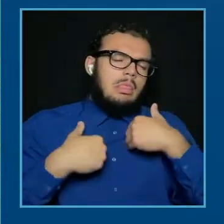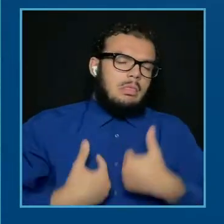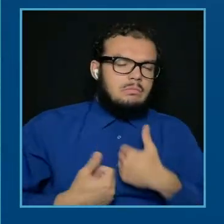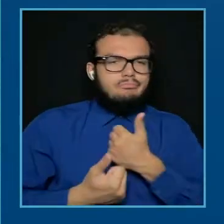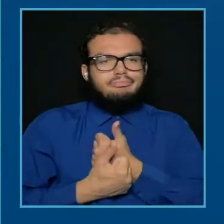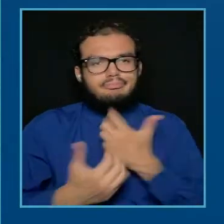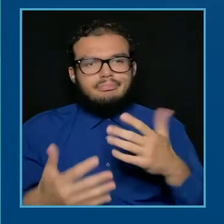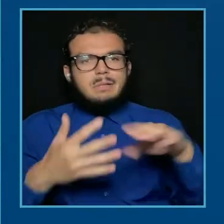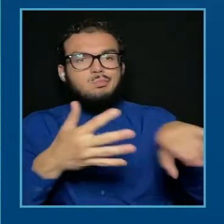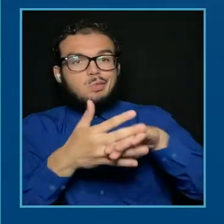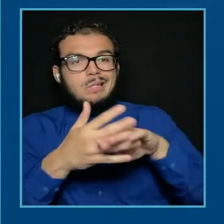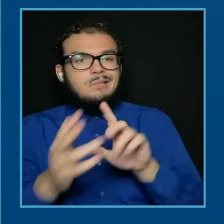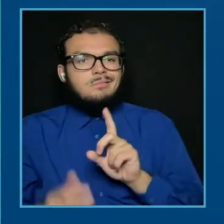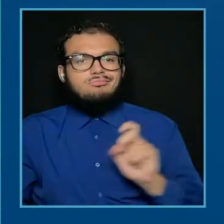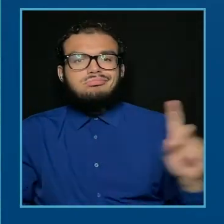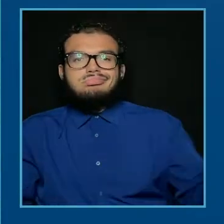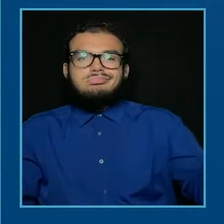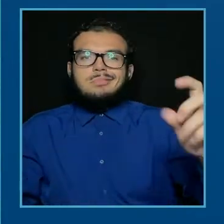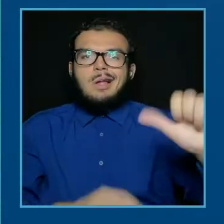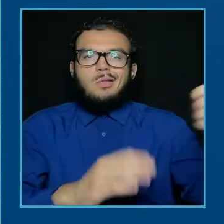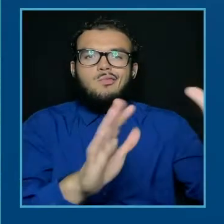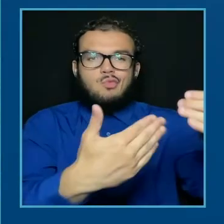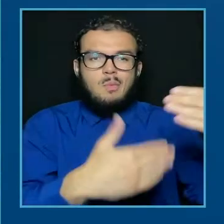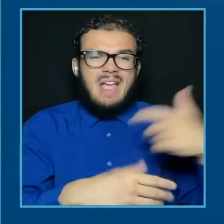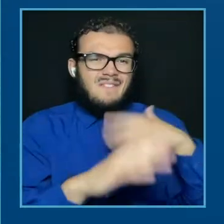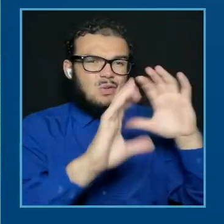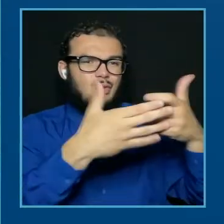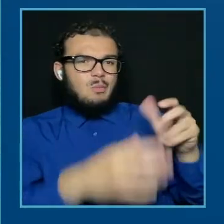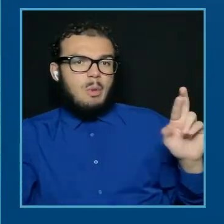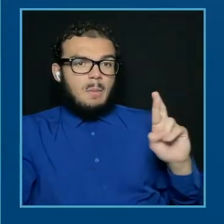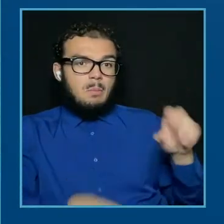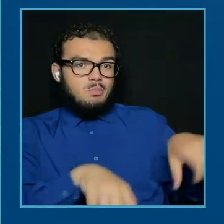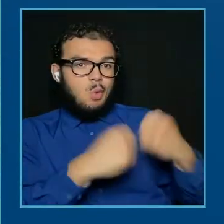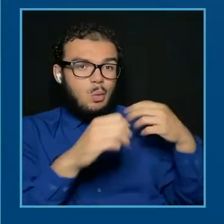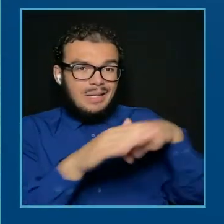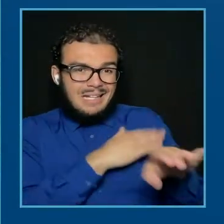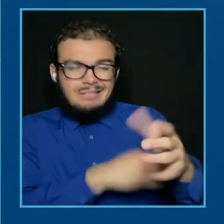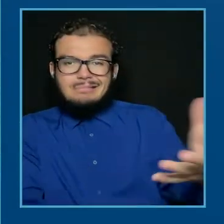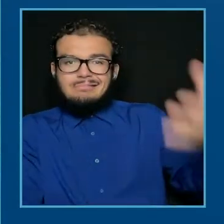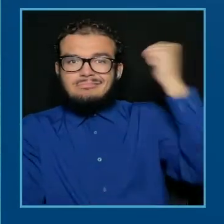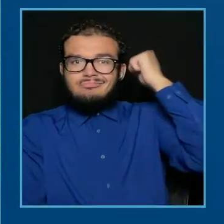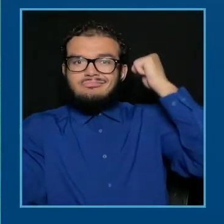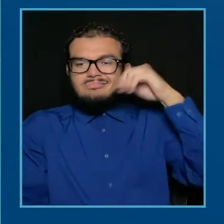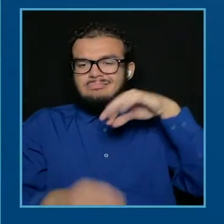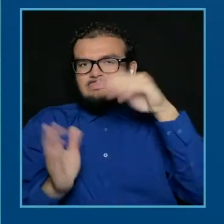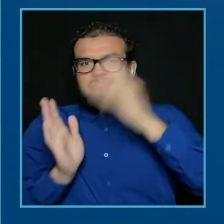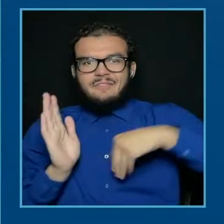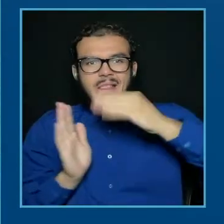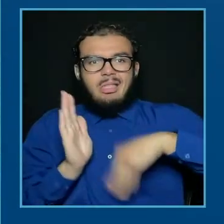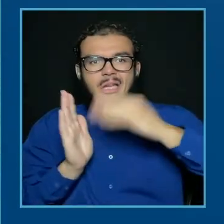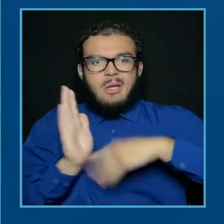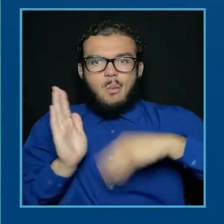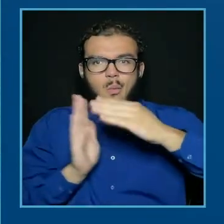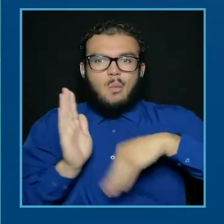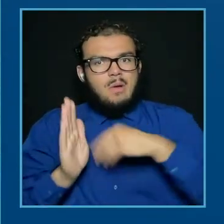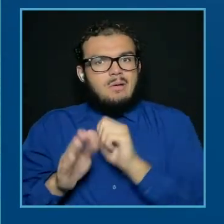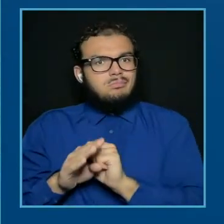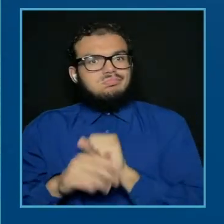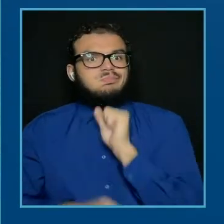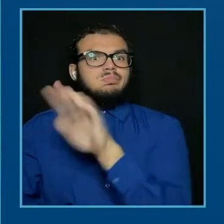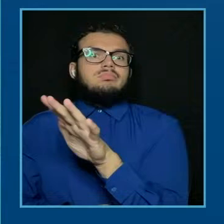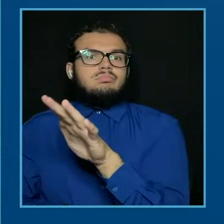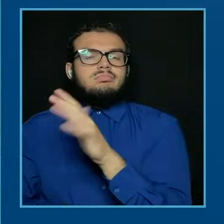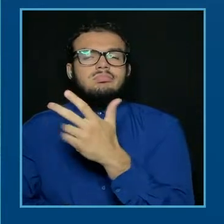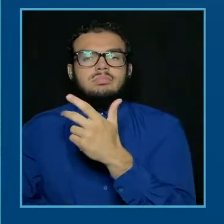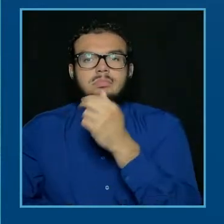into another room, a group of Republicans broke into the room, grabbed the ballots, filled them out, and, proceeded